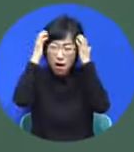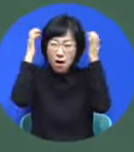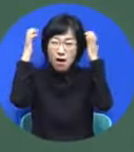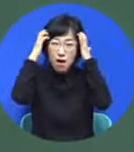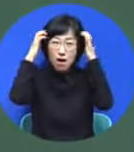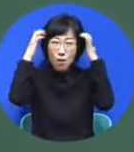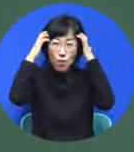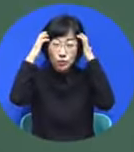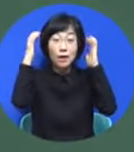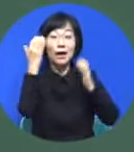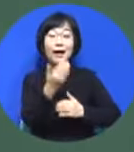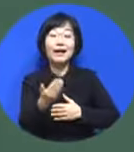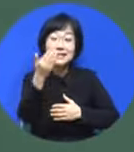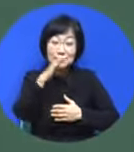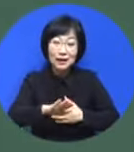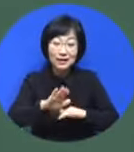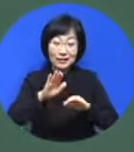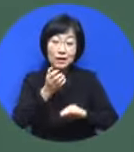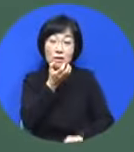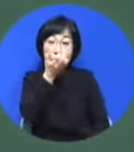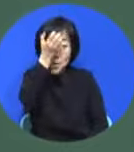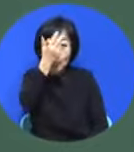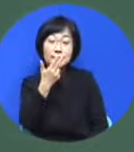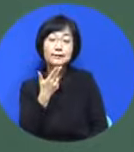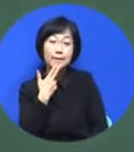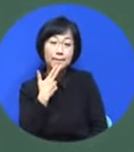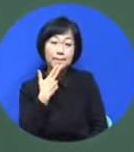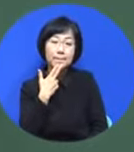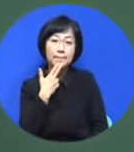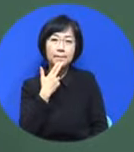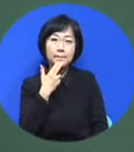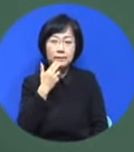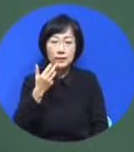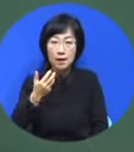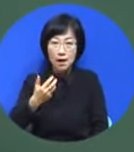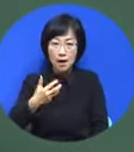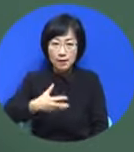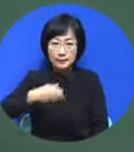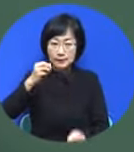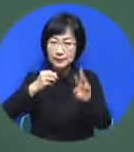he went through. But for Joseph, there's something that he knew.